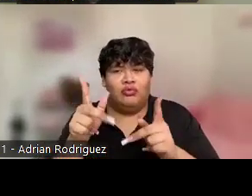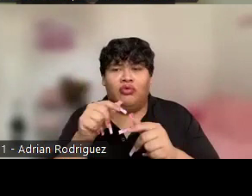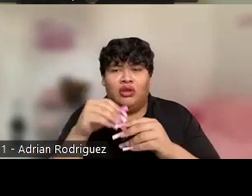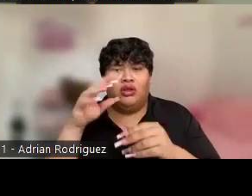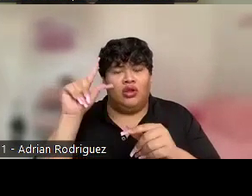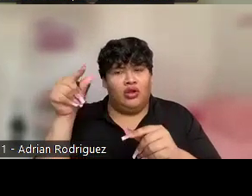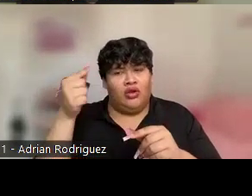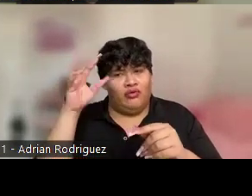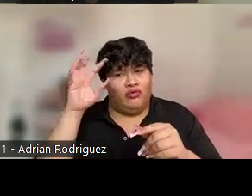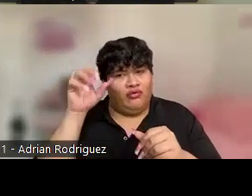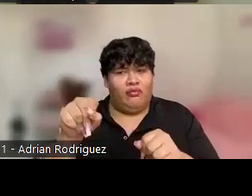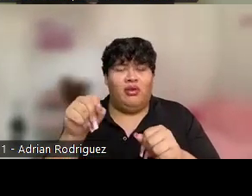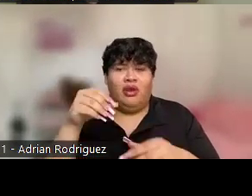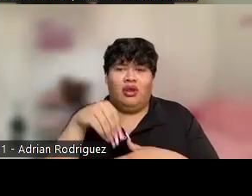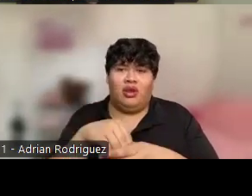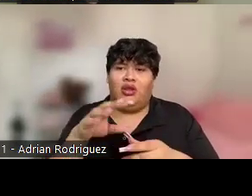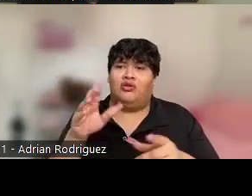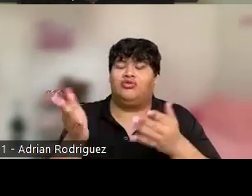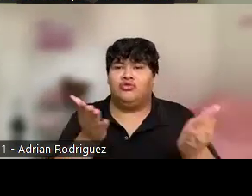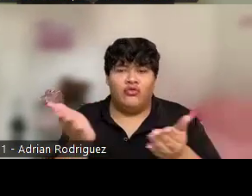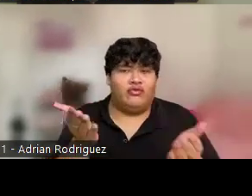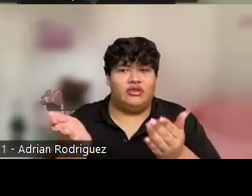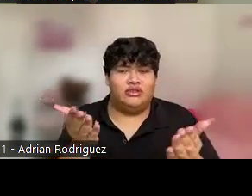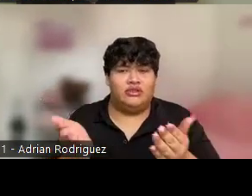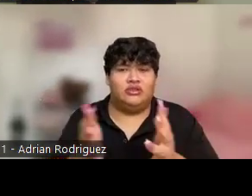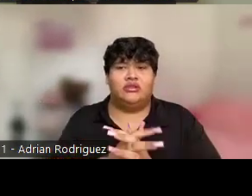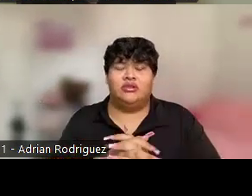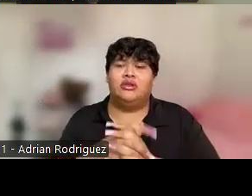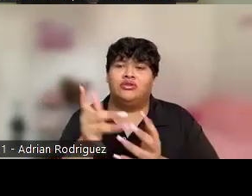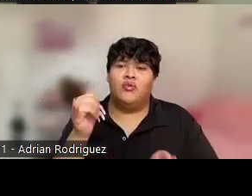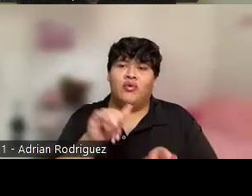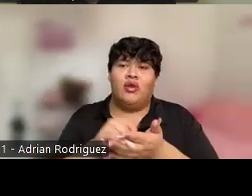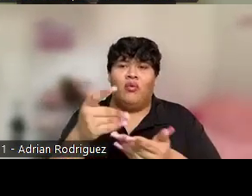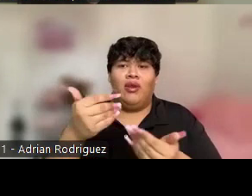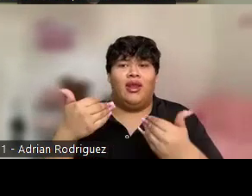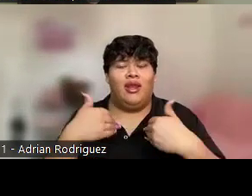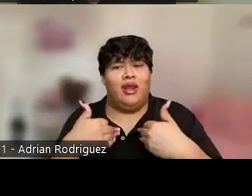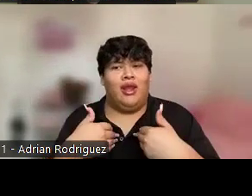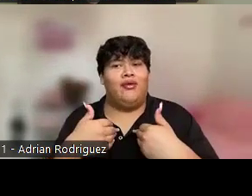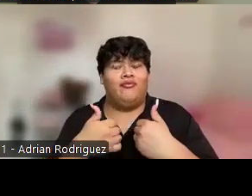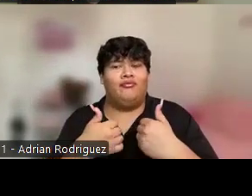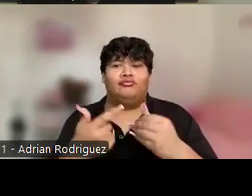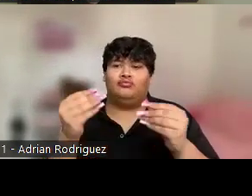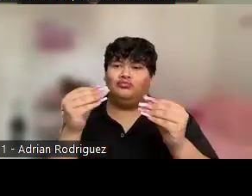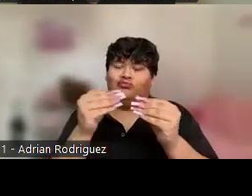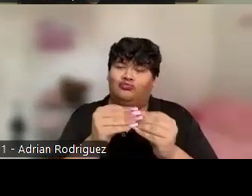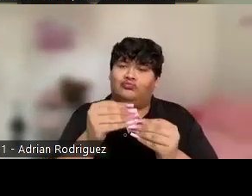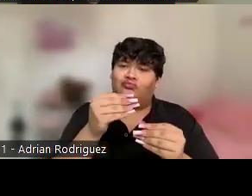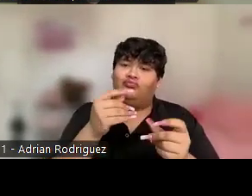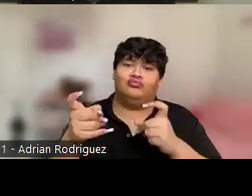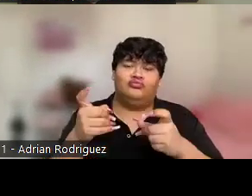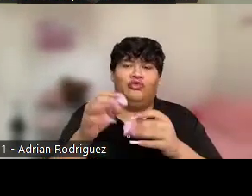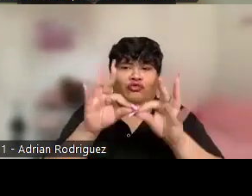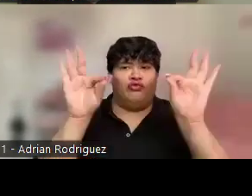governmental entities delivering essential services to them, so that we can have a more dementia capable